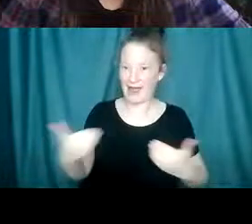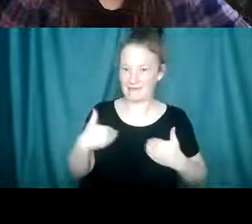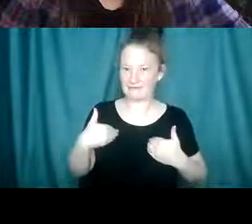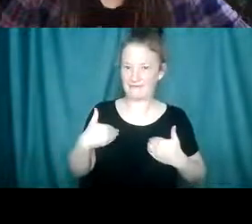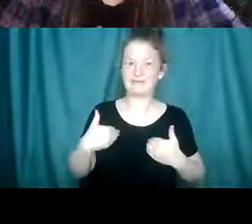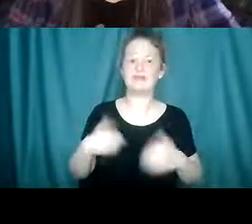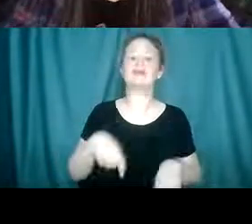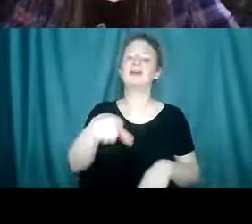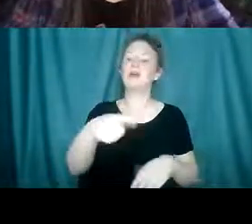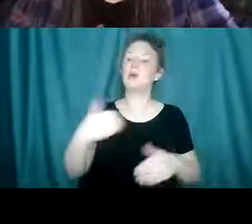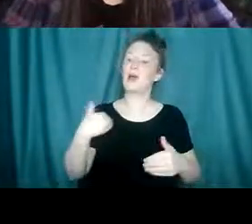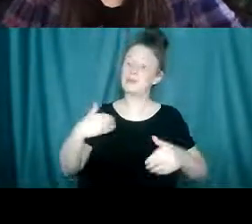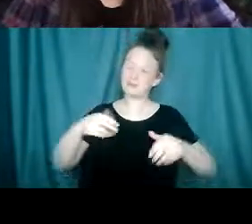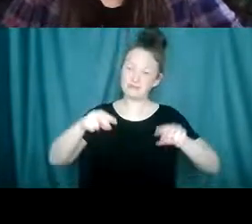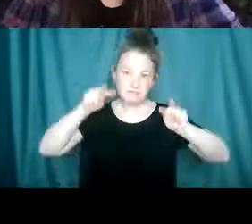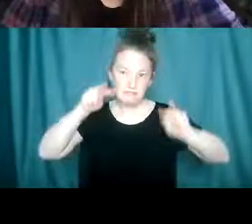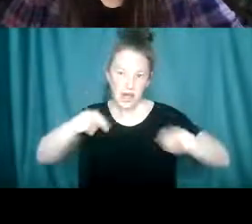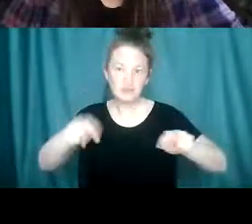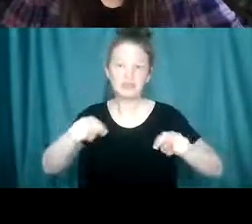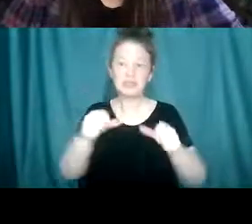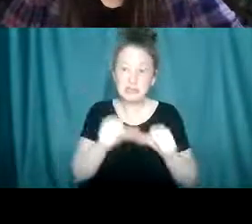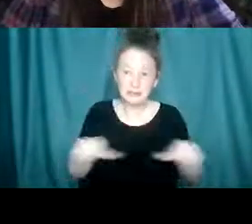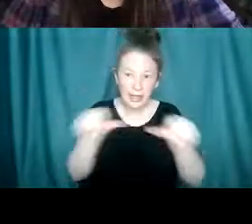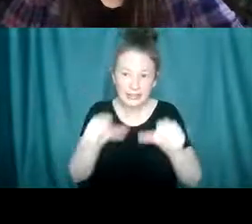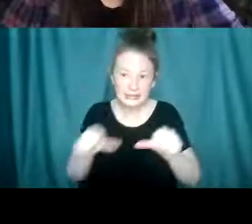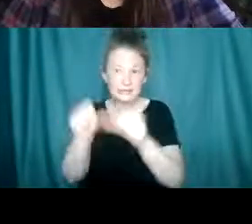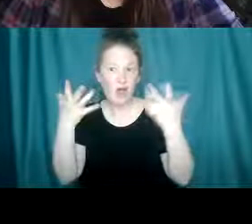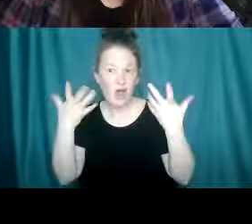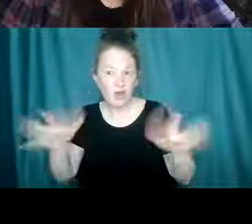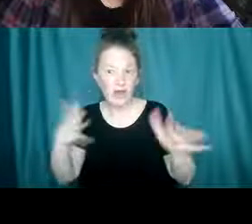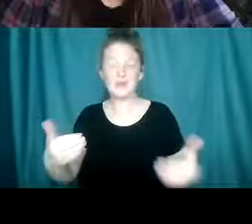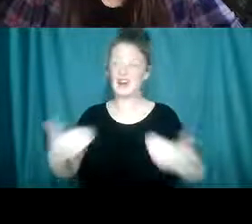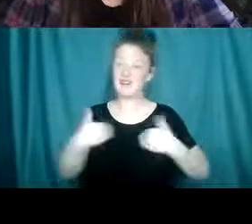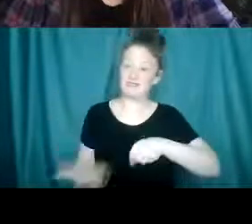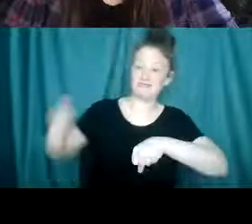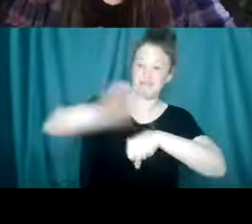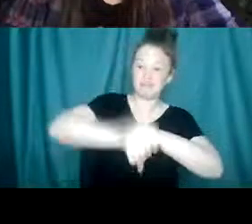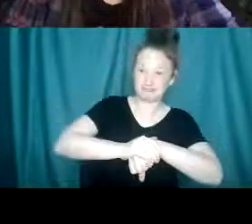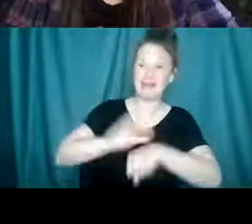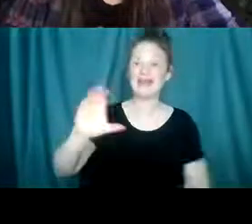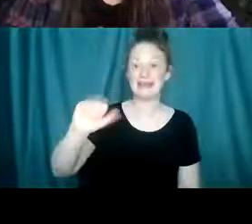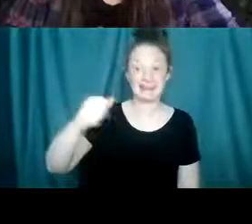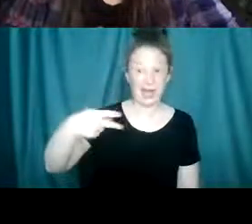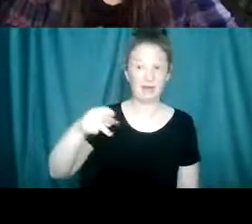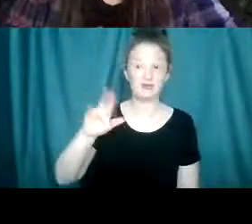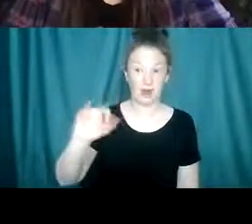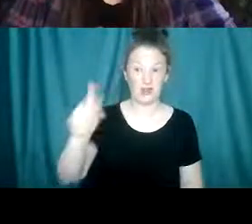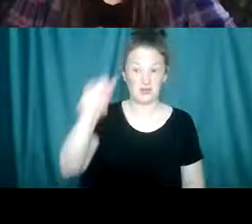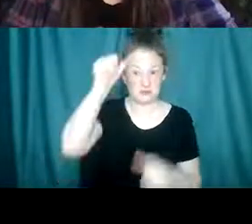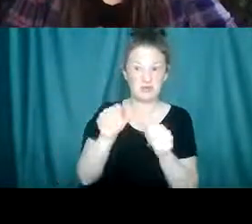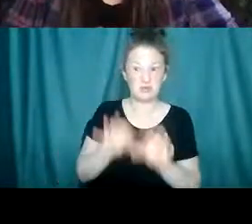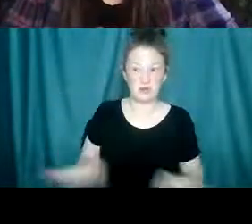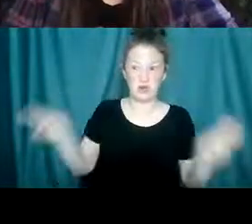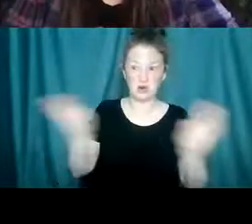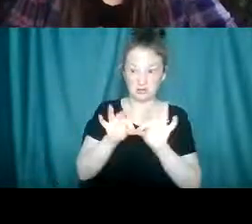sites. And also we have our friend Caprock to keep it in place. And also to reuse